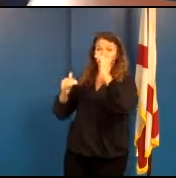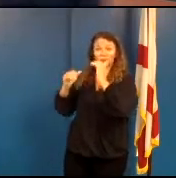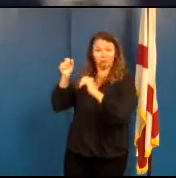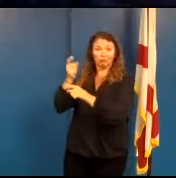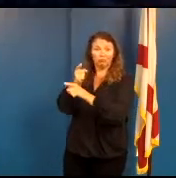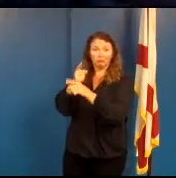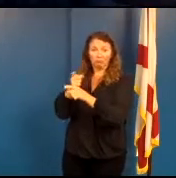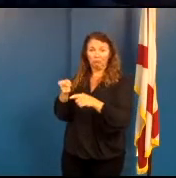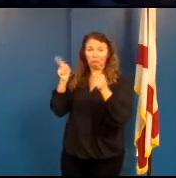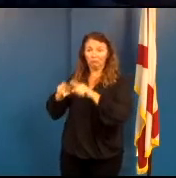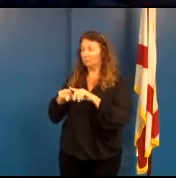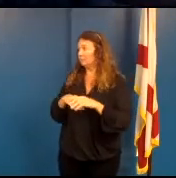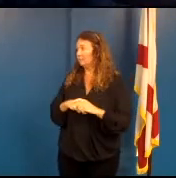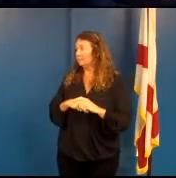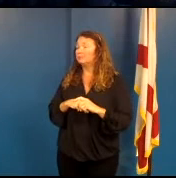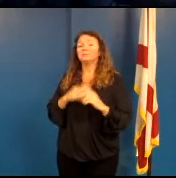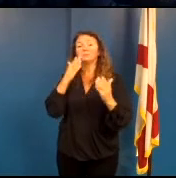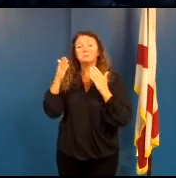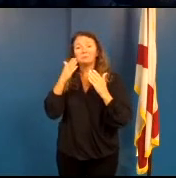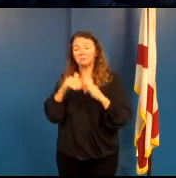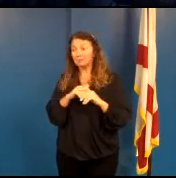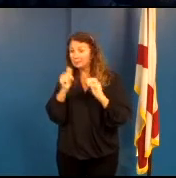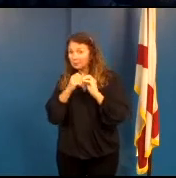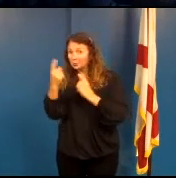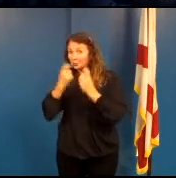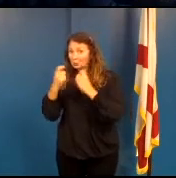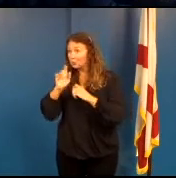Thank you. Okay, thank you. Any other questions?